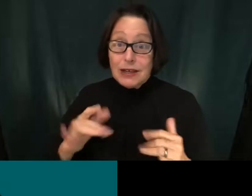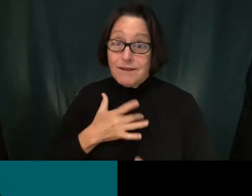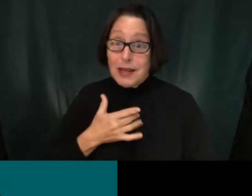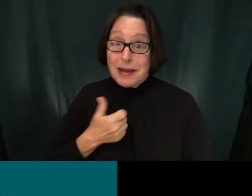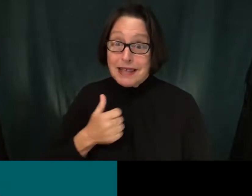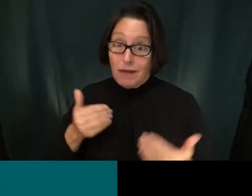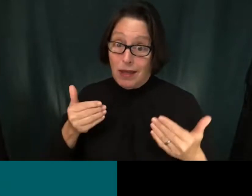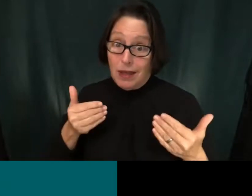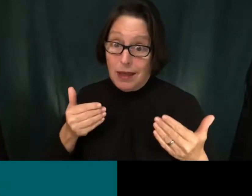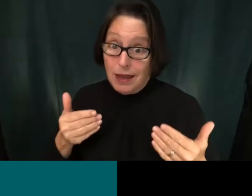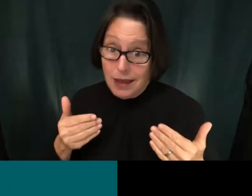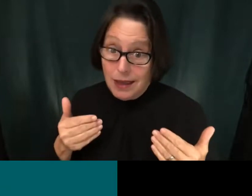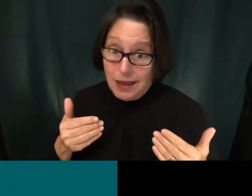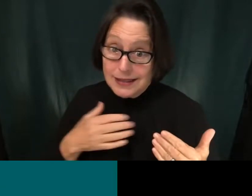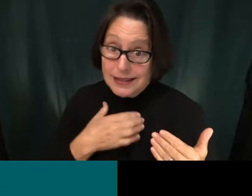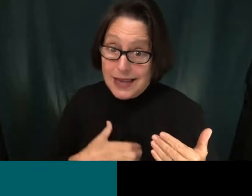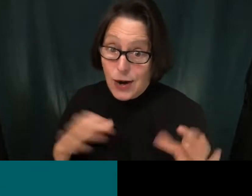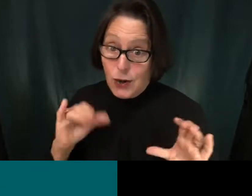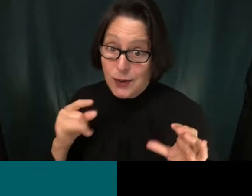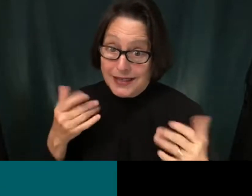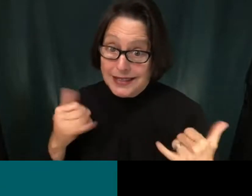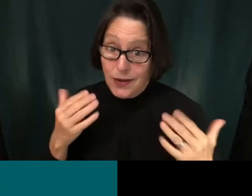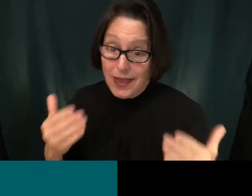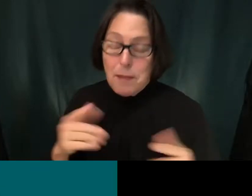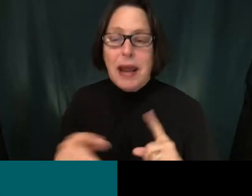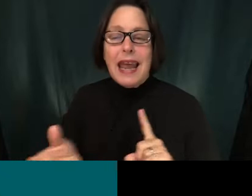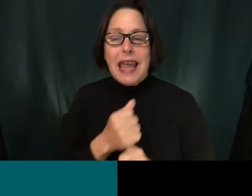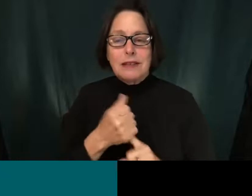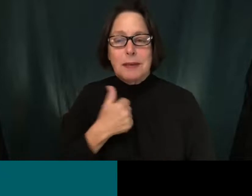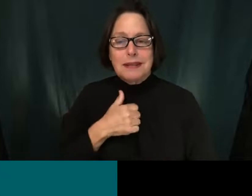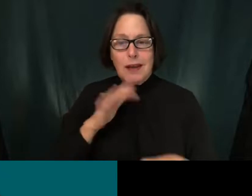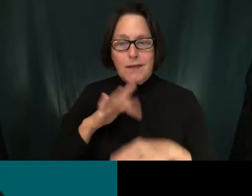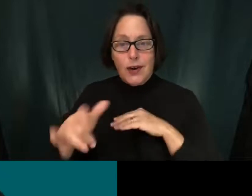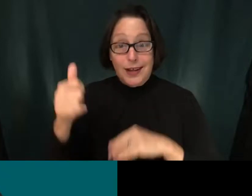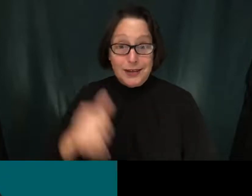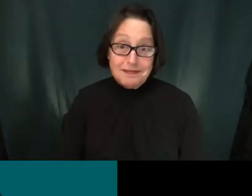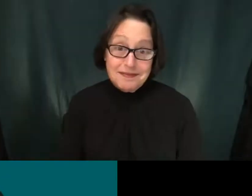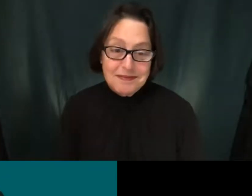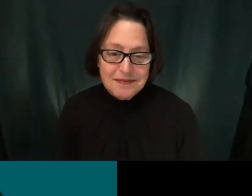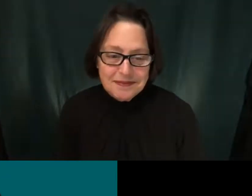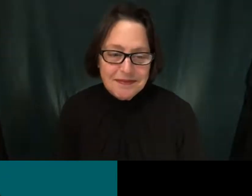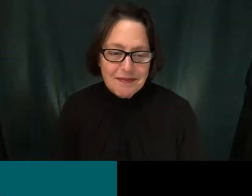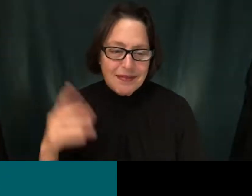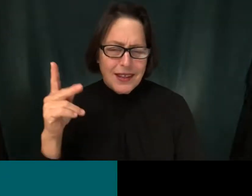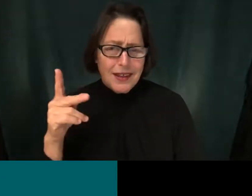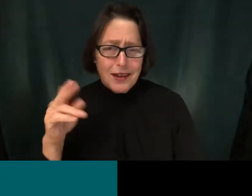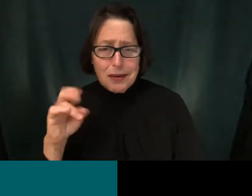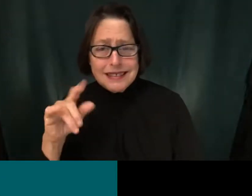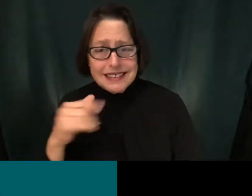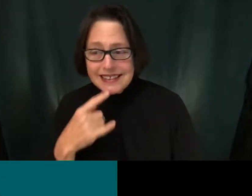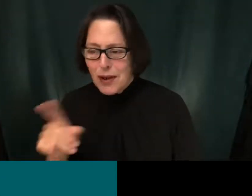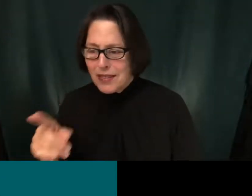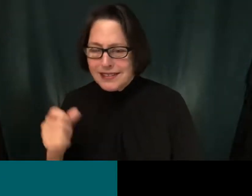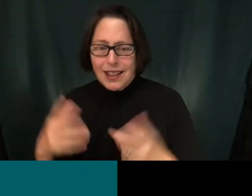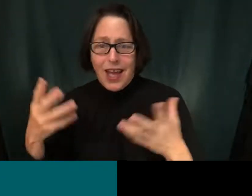my desire to do it is still there, but I just catch myself sooner. Yeah. It's good to know. Yes. There's a lot in the chat. Oh